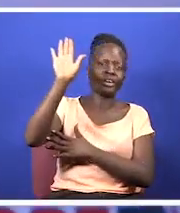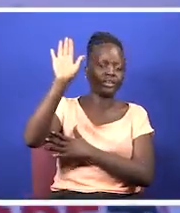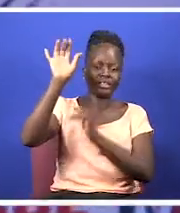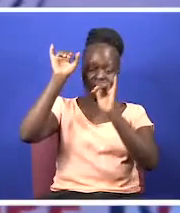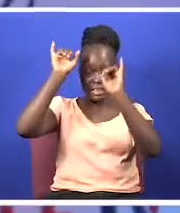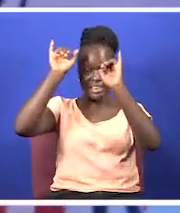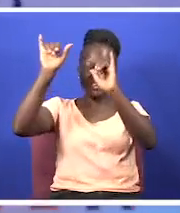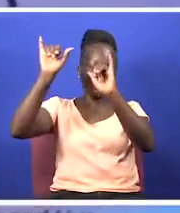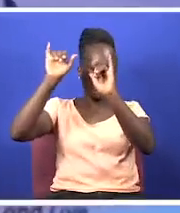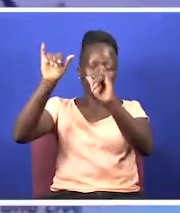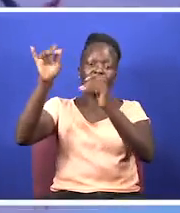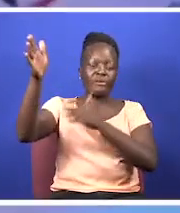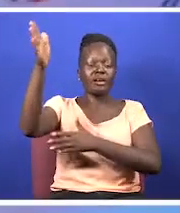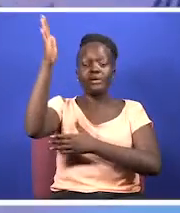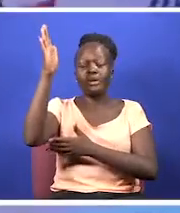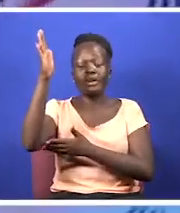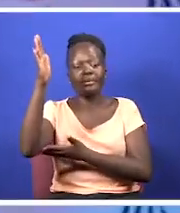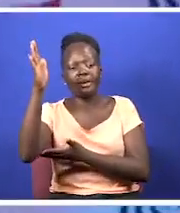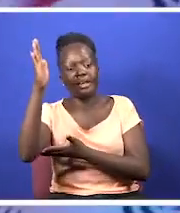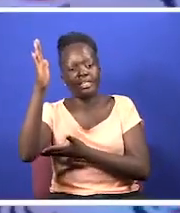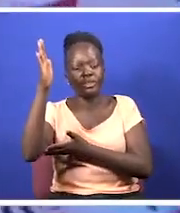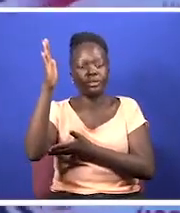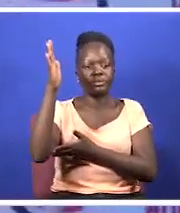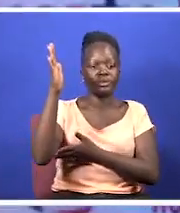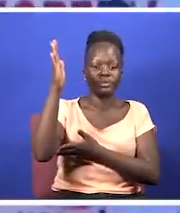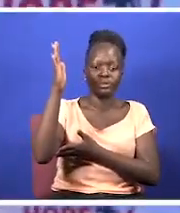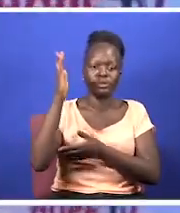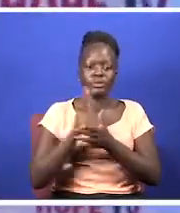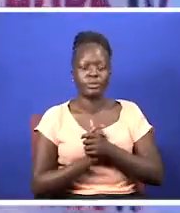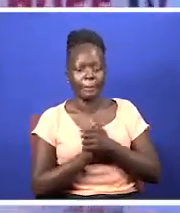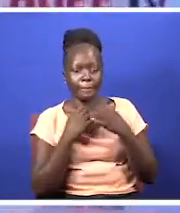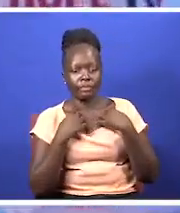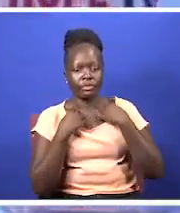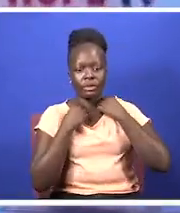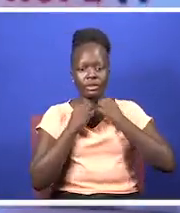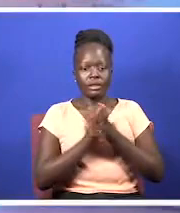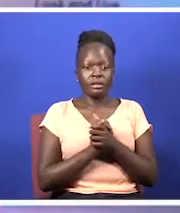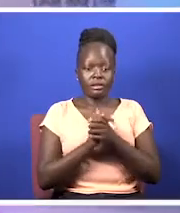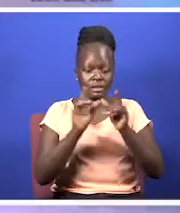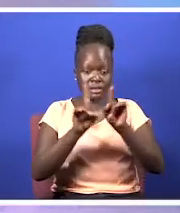Katika yote, wewe bado Mungu.